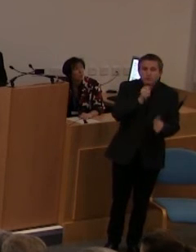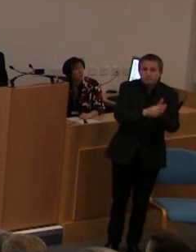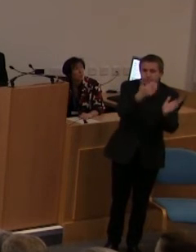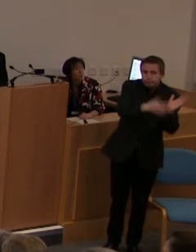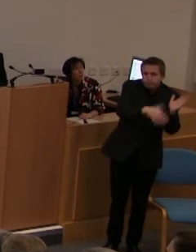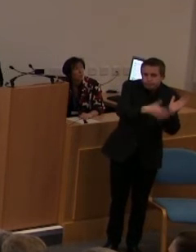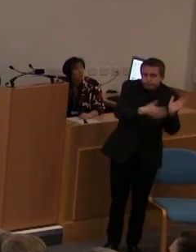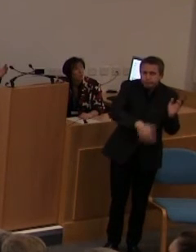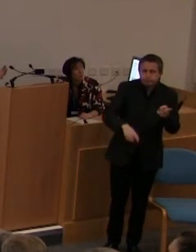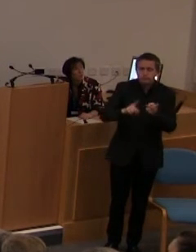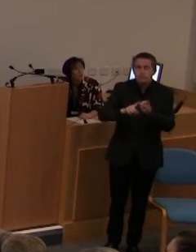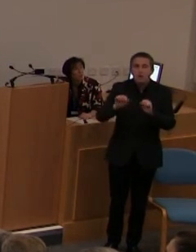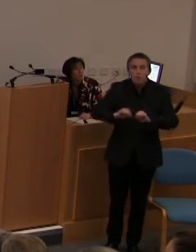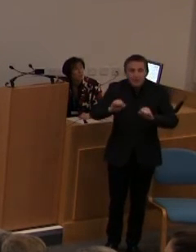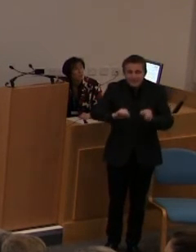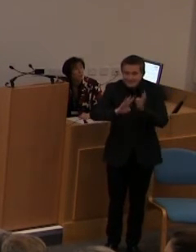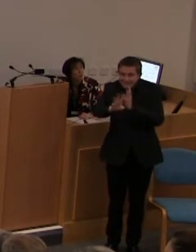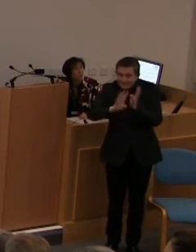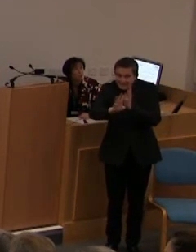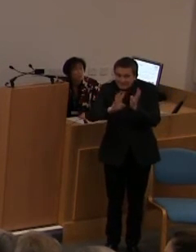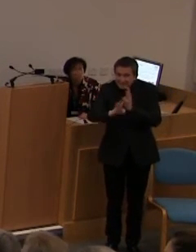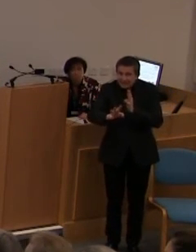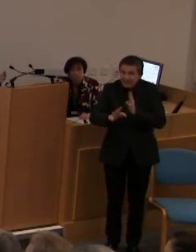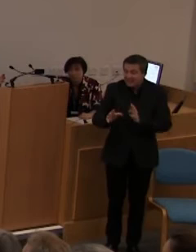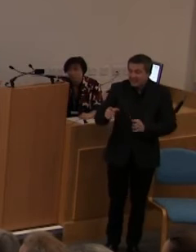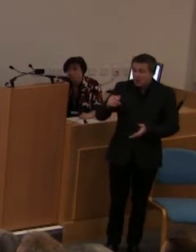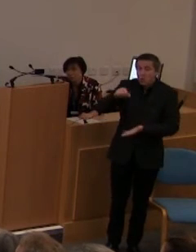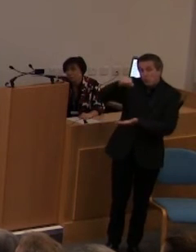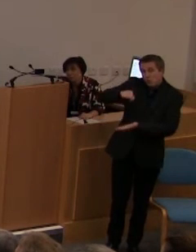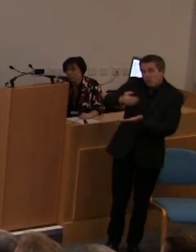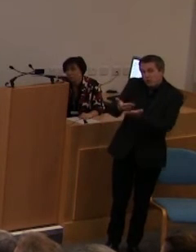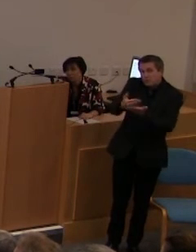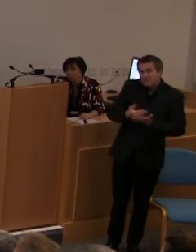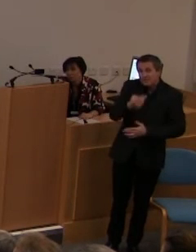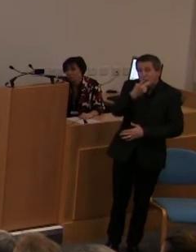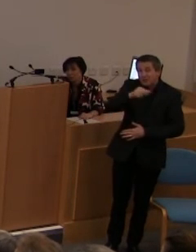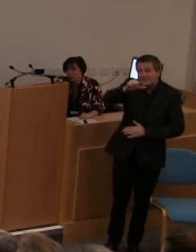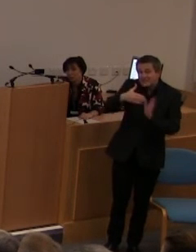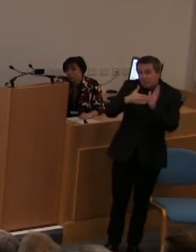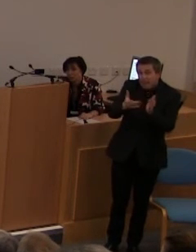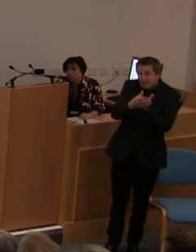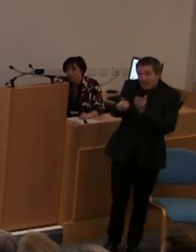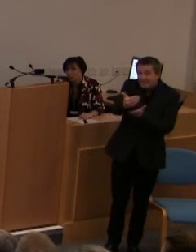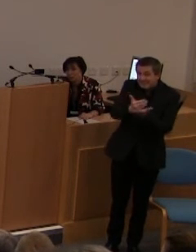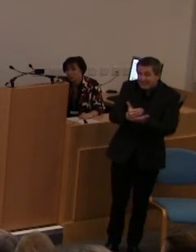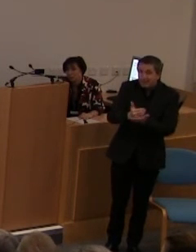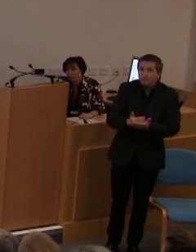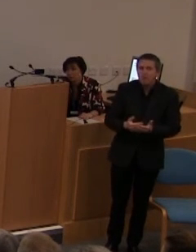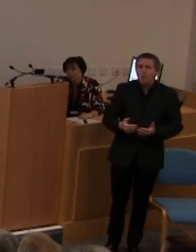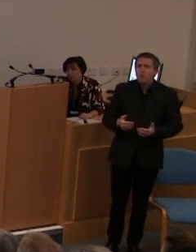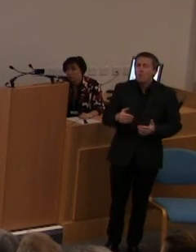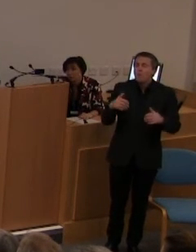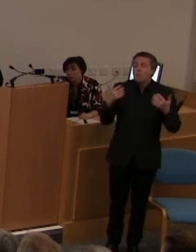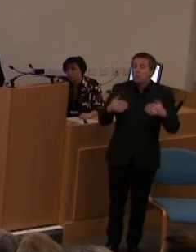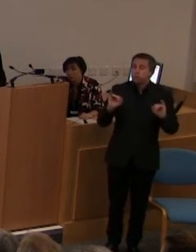waiting times, we are having to make efficiency savings of £26 million, and that's going to be a major